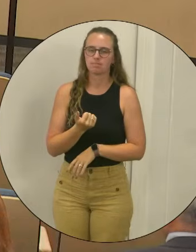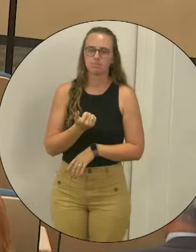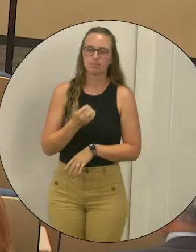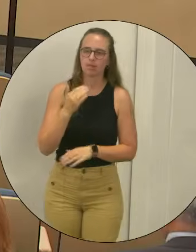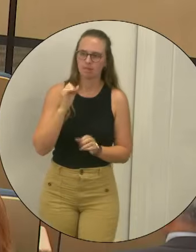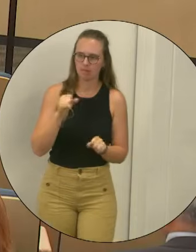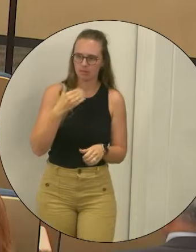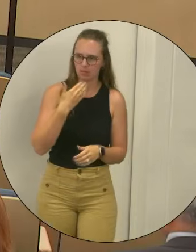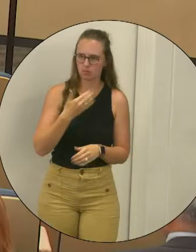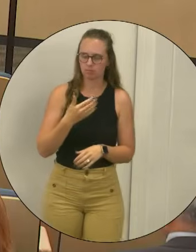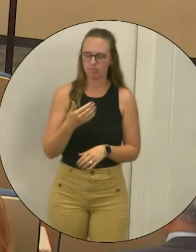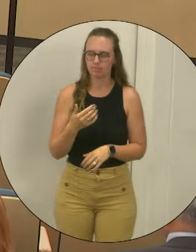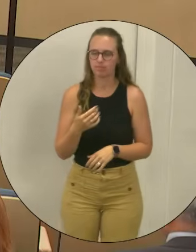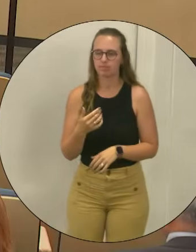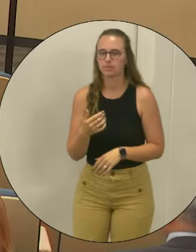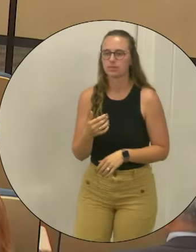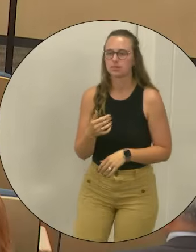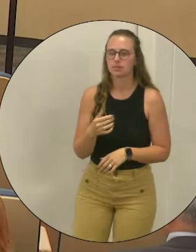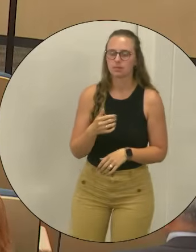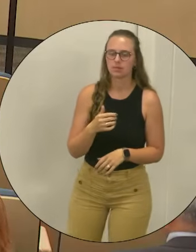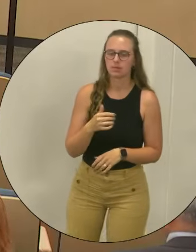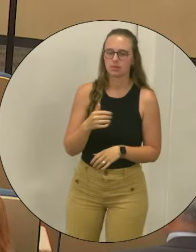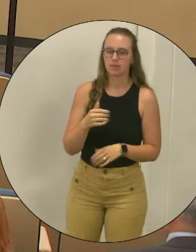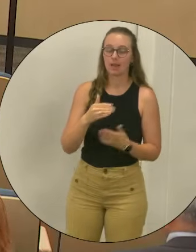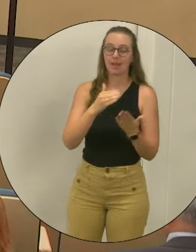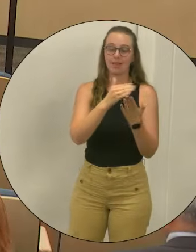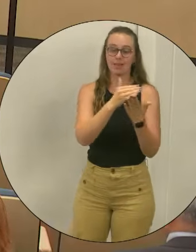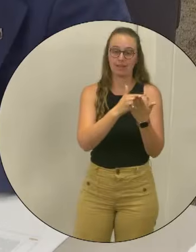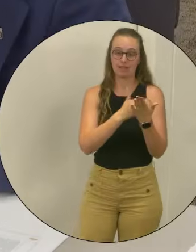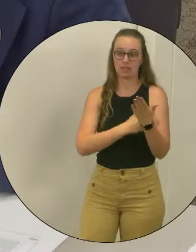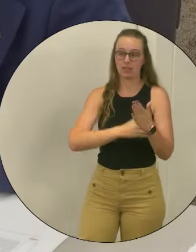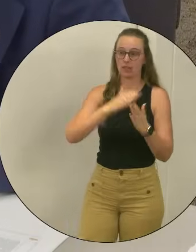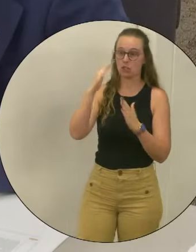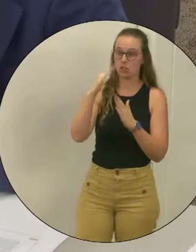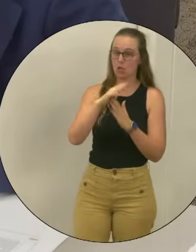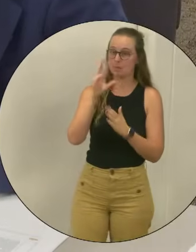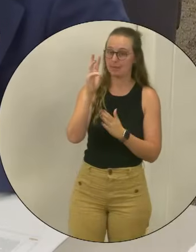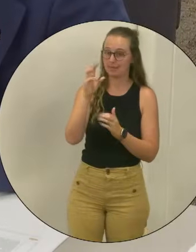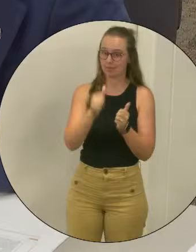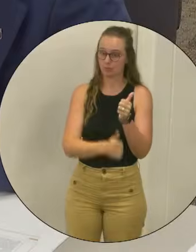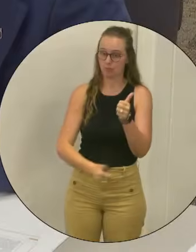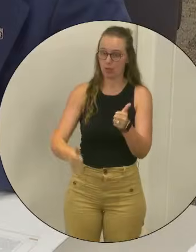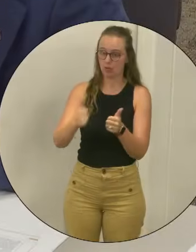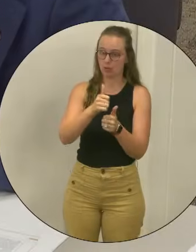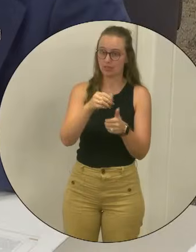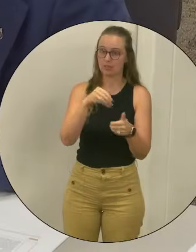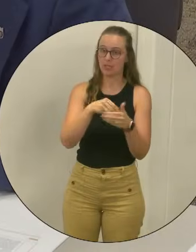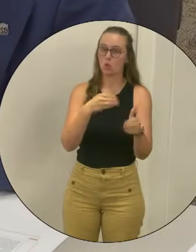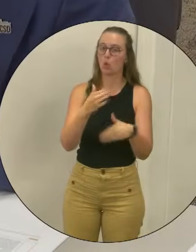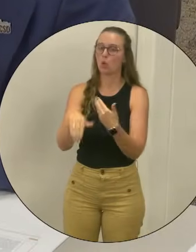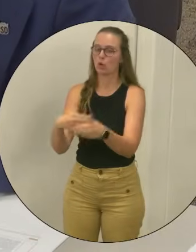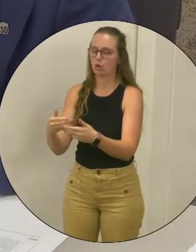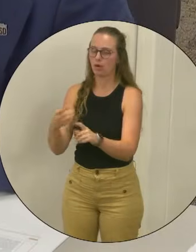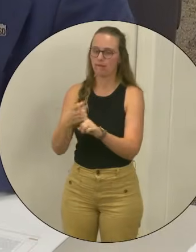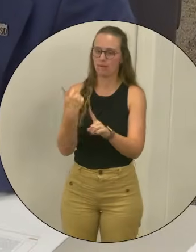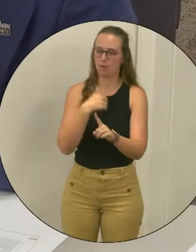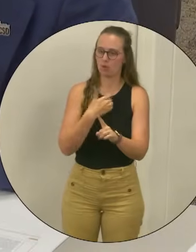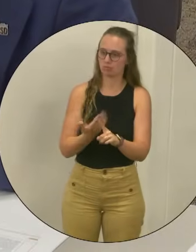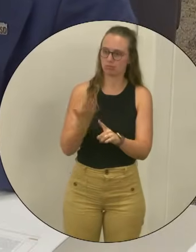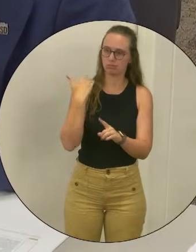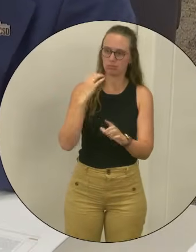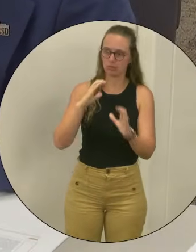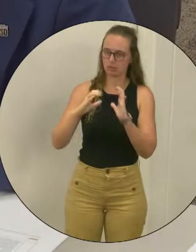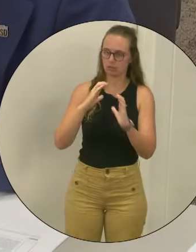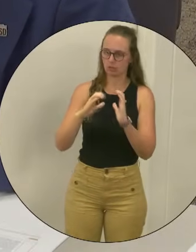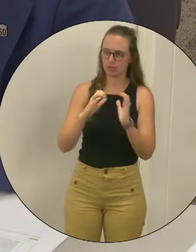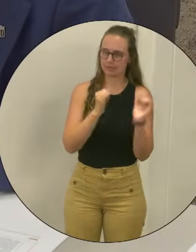Thank you very much for the question, Trustee Dominguez. The list of the top 6 priorities in order, based on our conversations that we